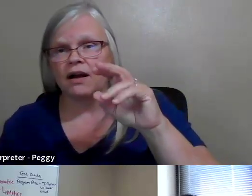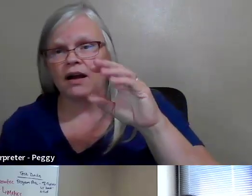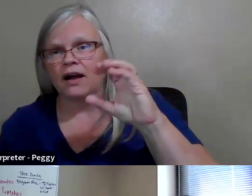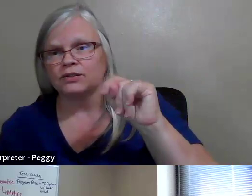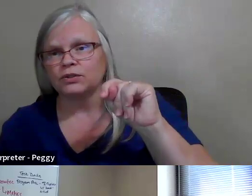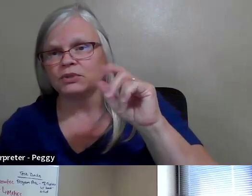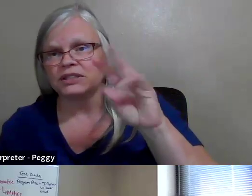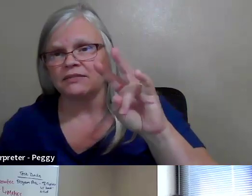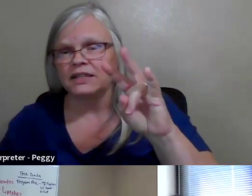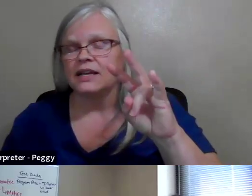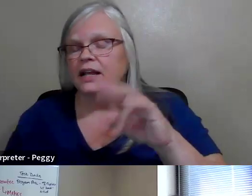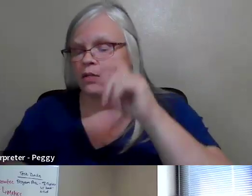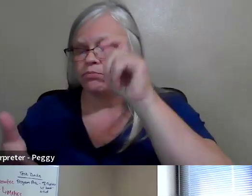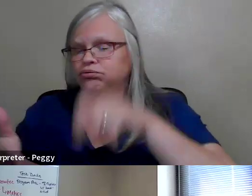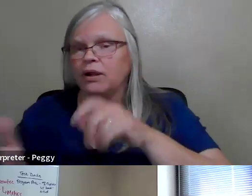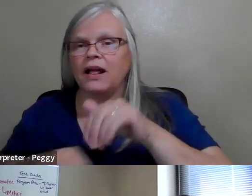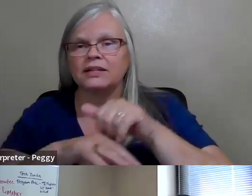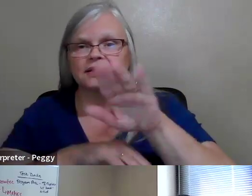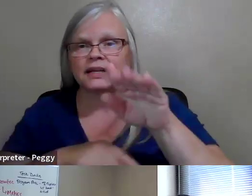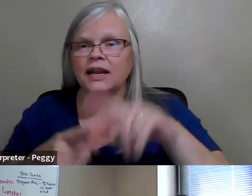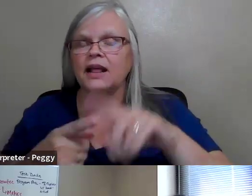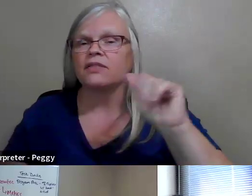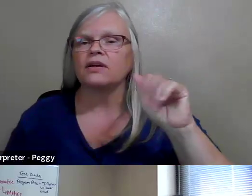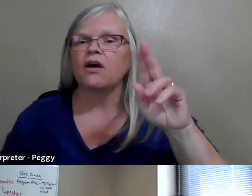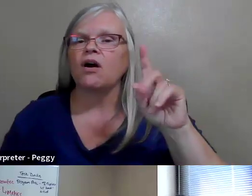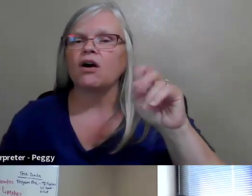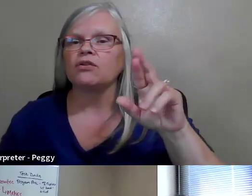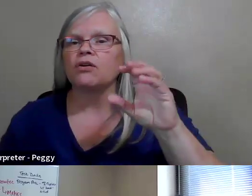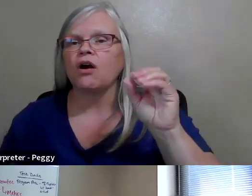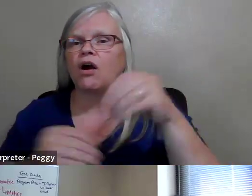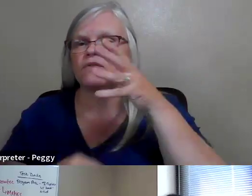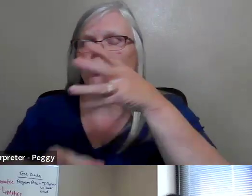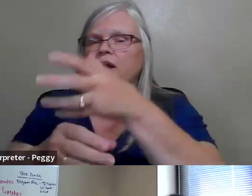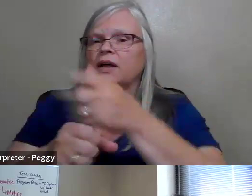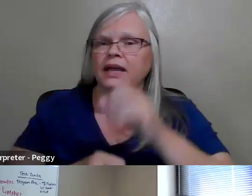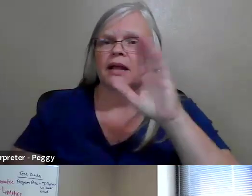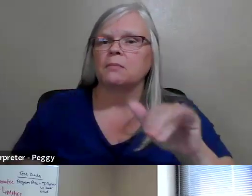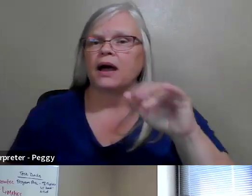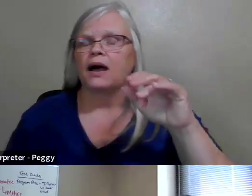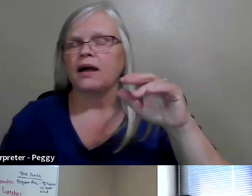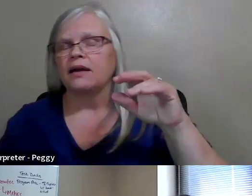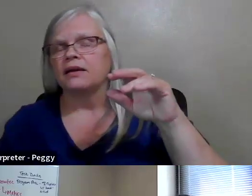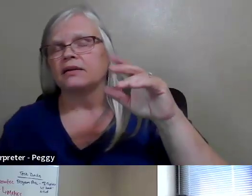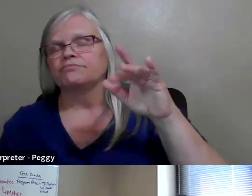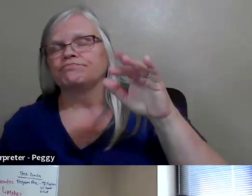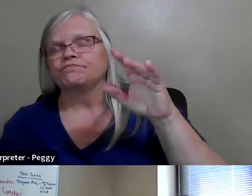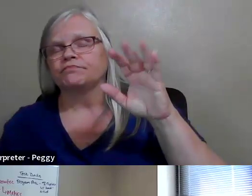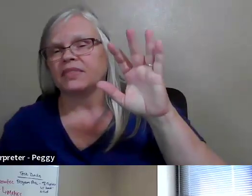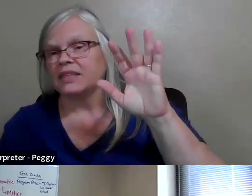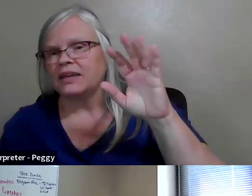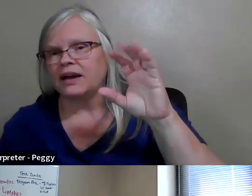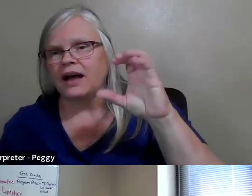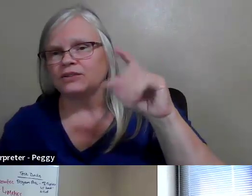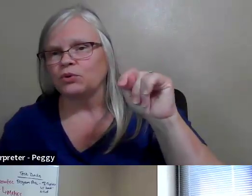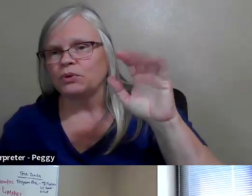into the mail system, and then the auditor's office has it, you know, by the 19th. Then they just hold on to